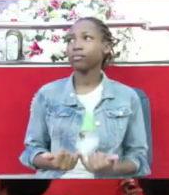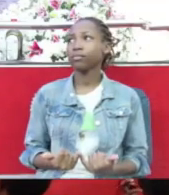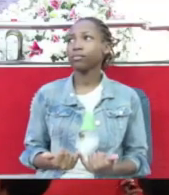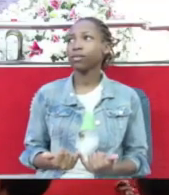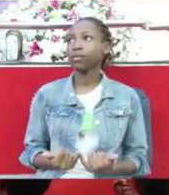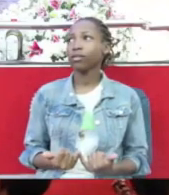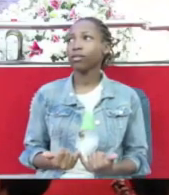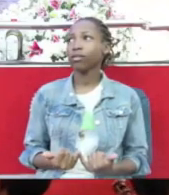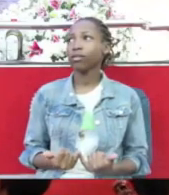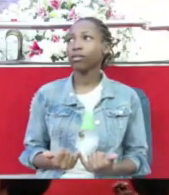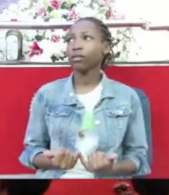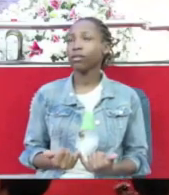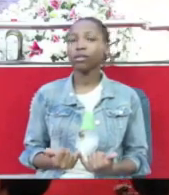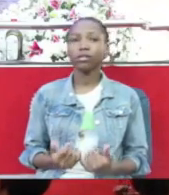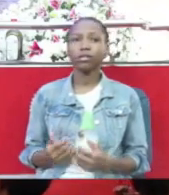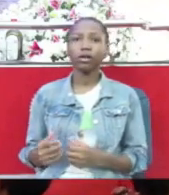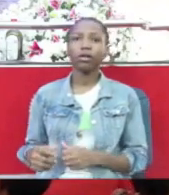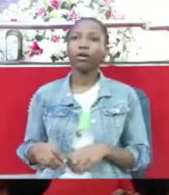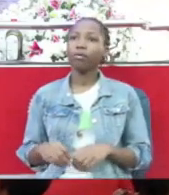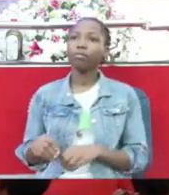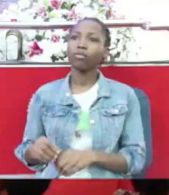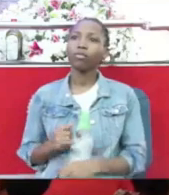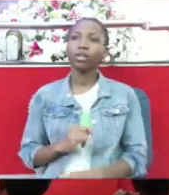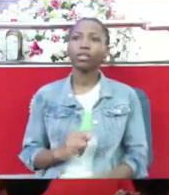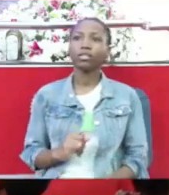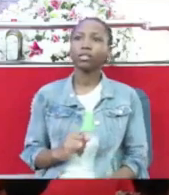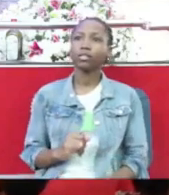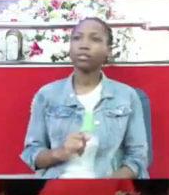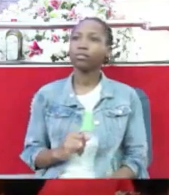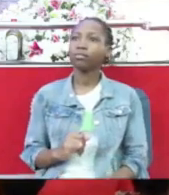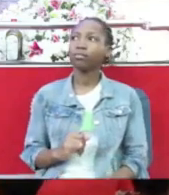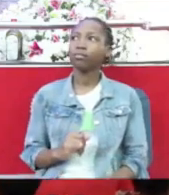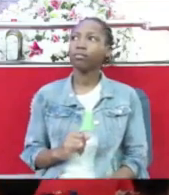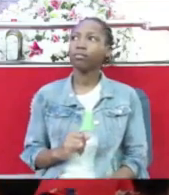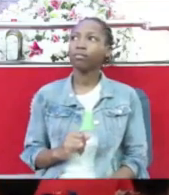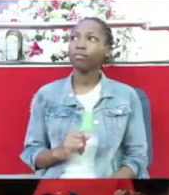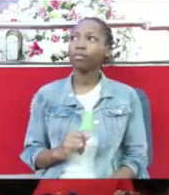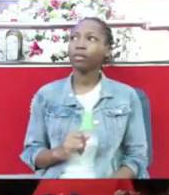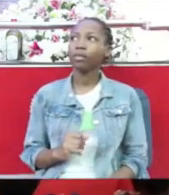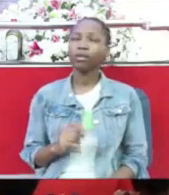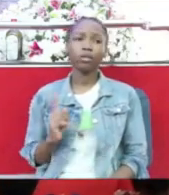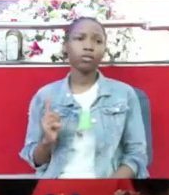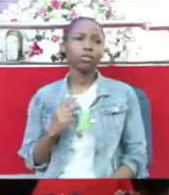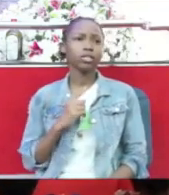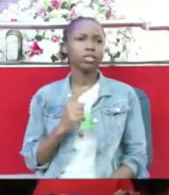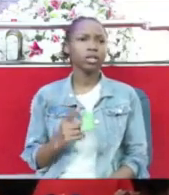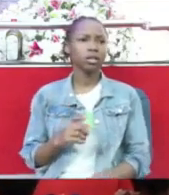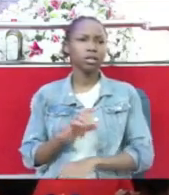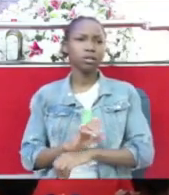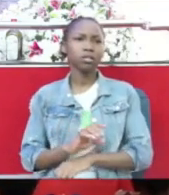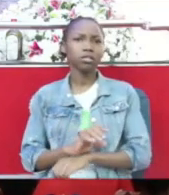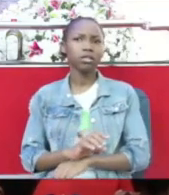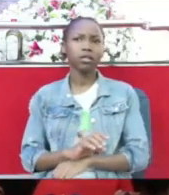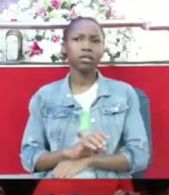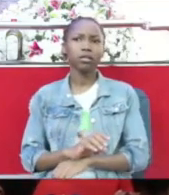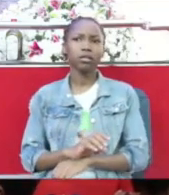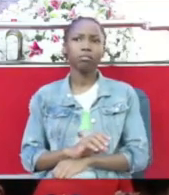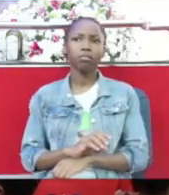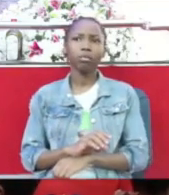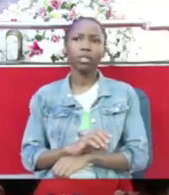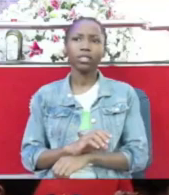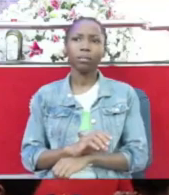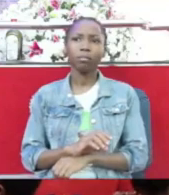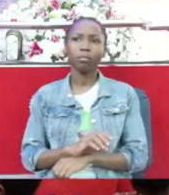is where momentum is. Ni katika dunia ambao kuko na wewe uzito. Kumbuka when I say Christian momentum, I'm referring to influence to